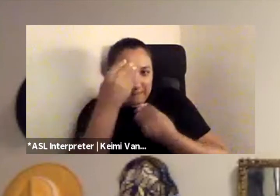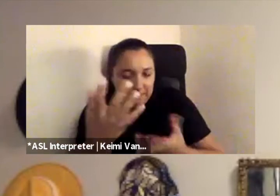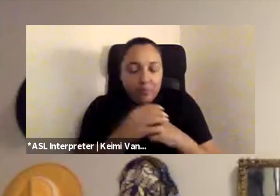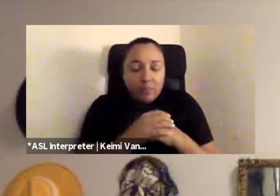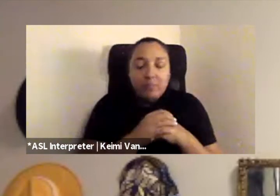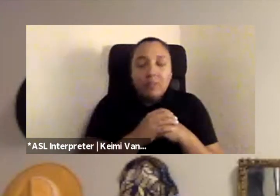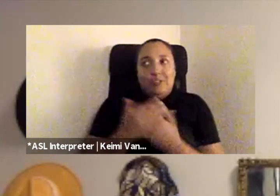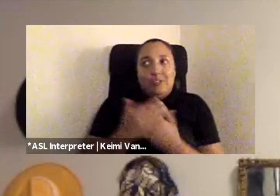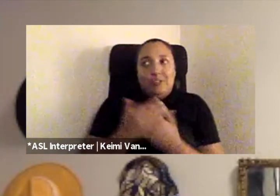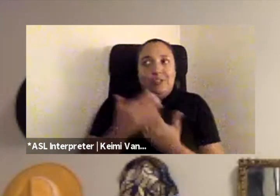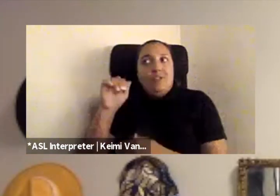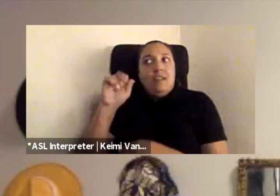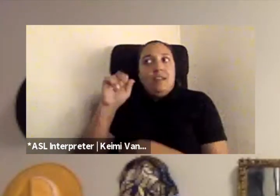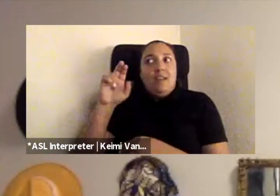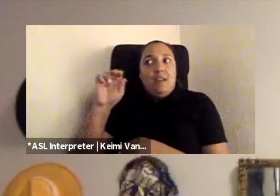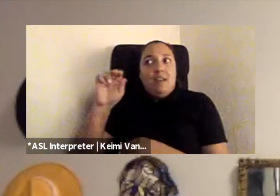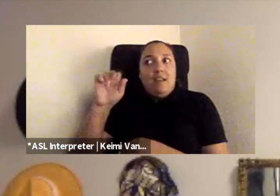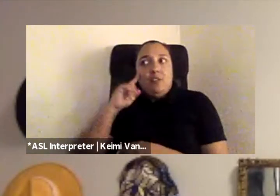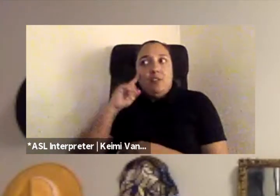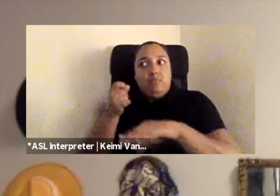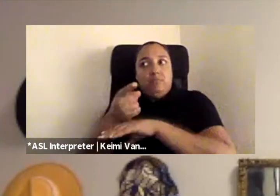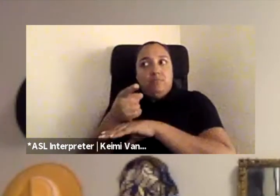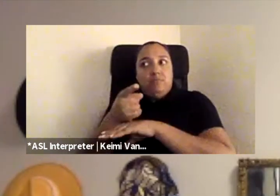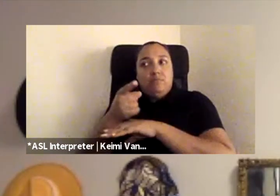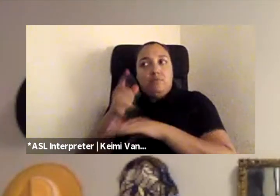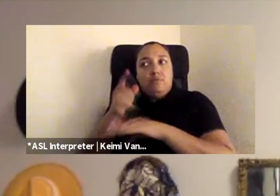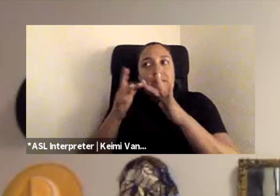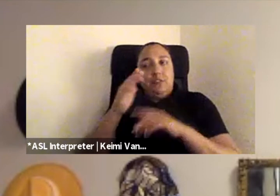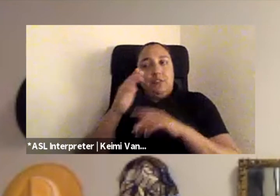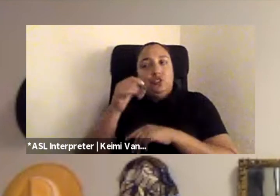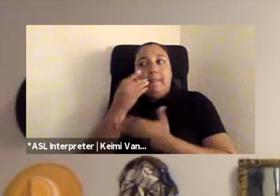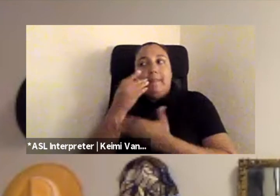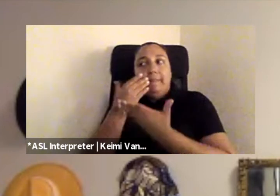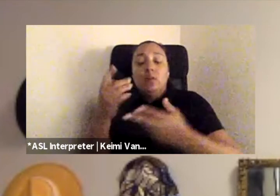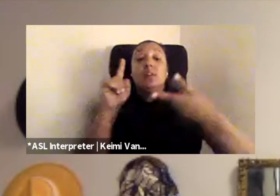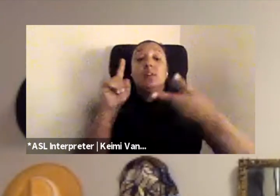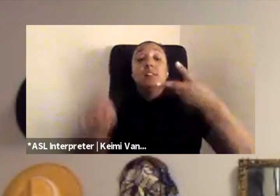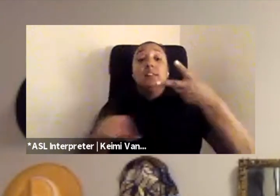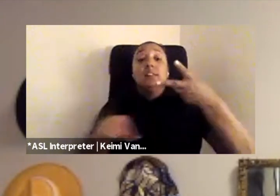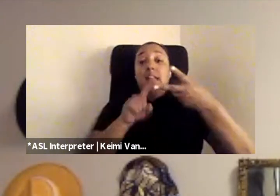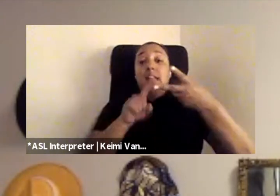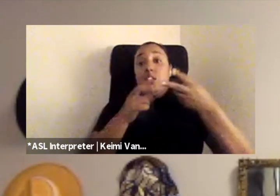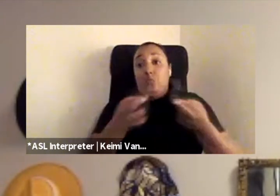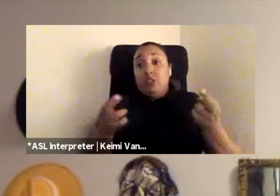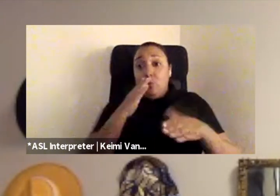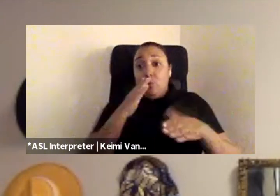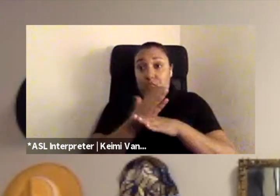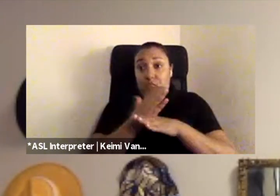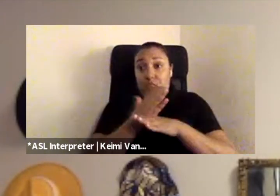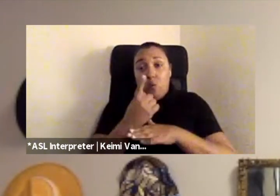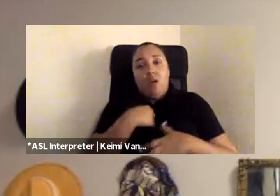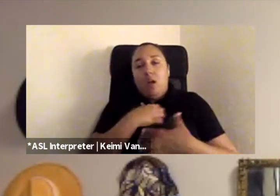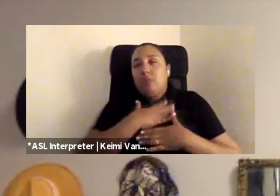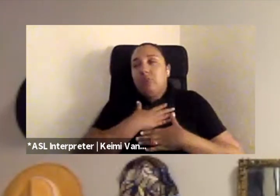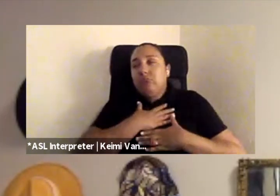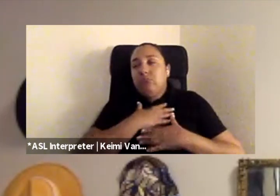for dropping the website in the chat. The second resource that I want to share is one that I truly love. It is the